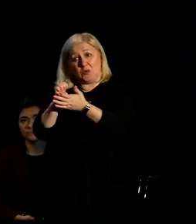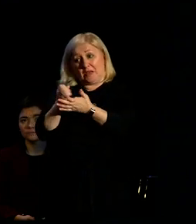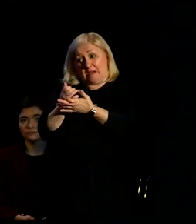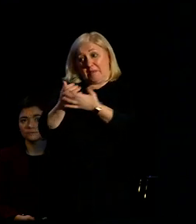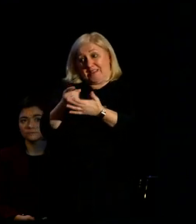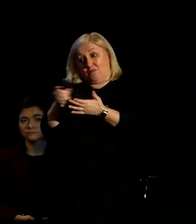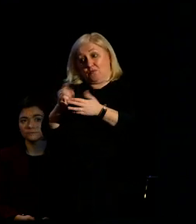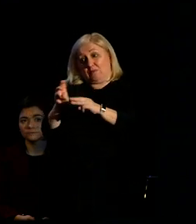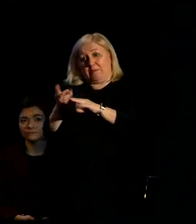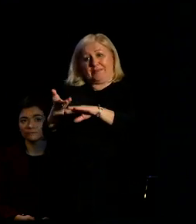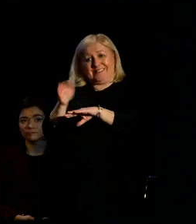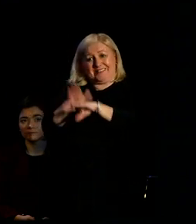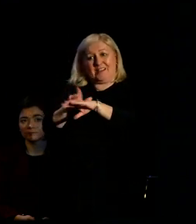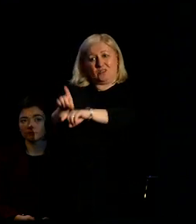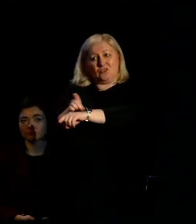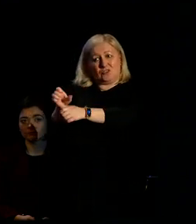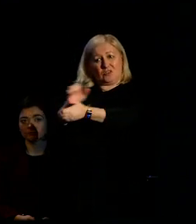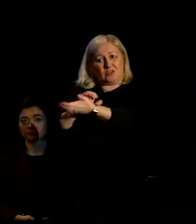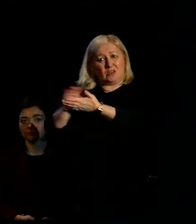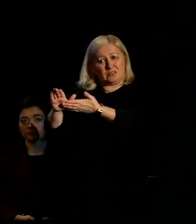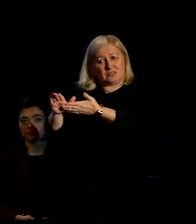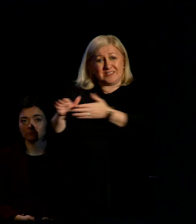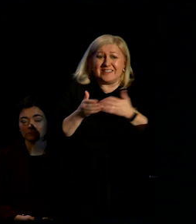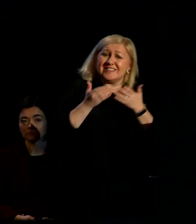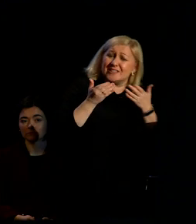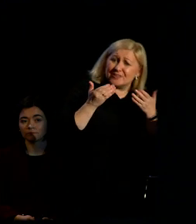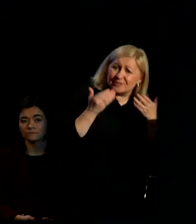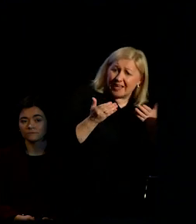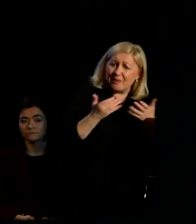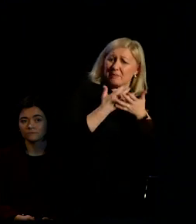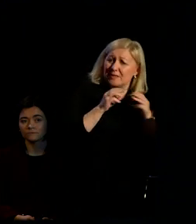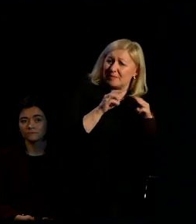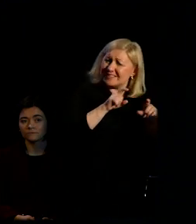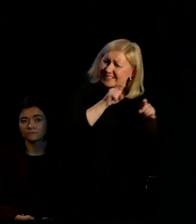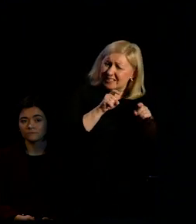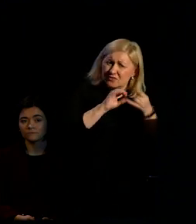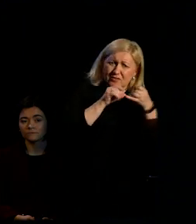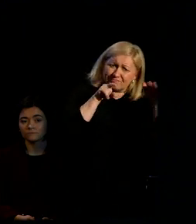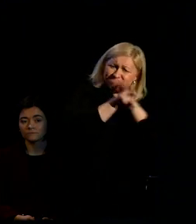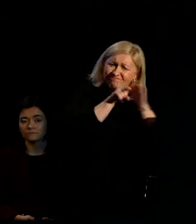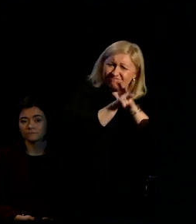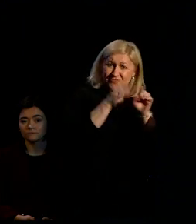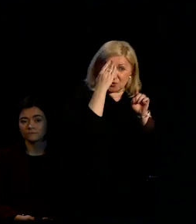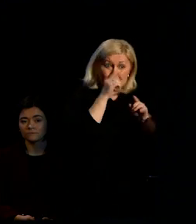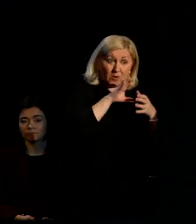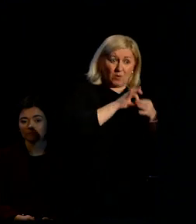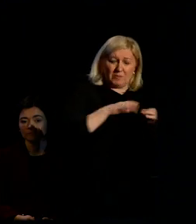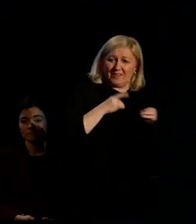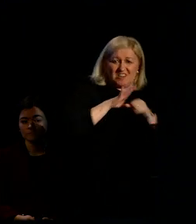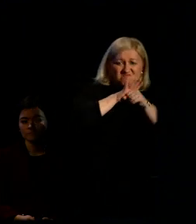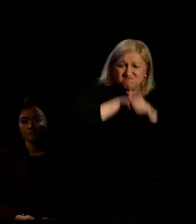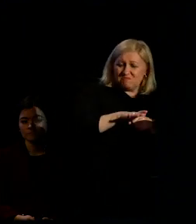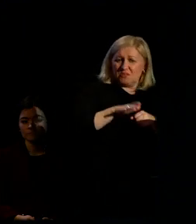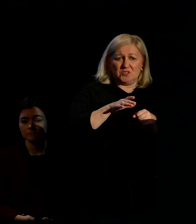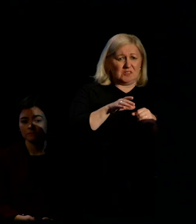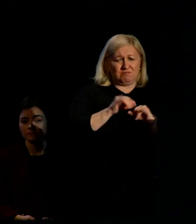Shoah. People today are still fleeing persecution, tyranny, and war. They are embarking on perilous